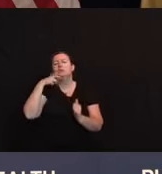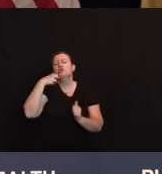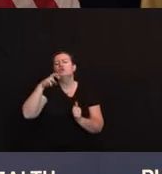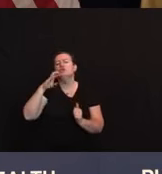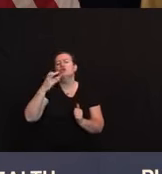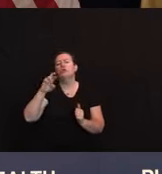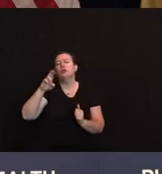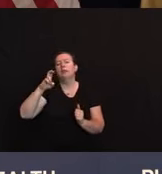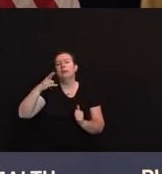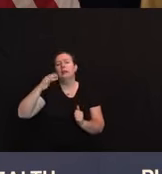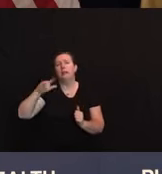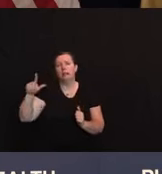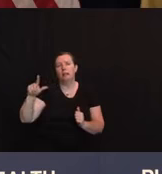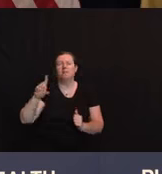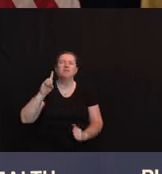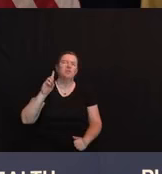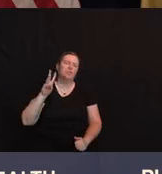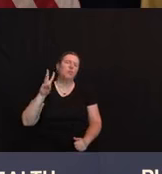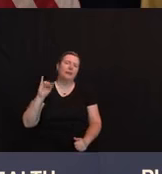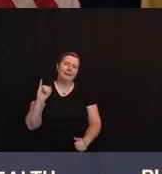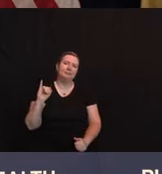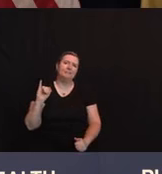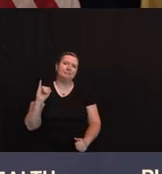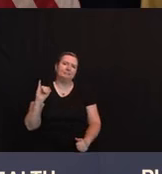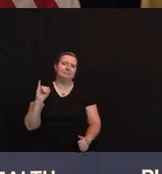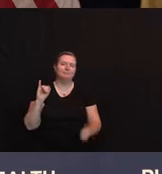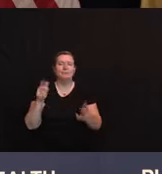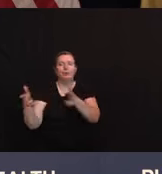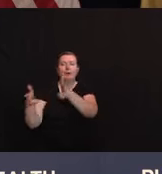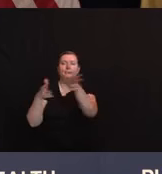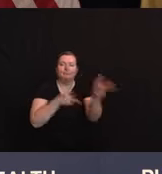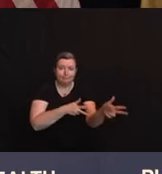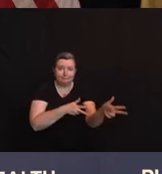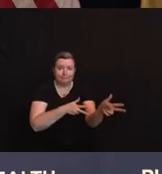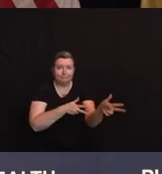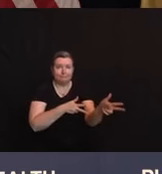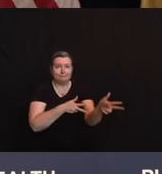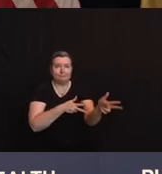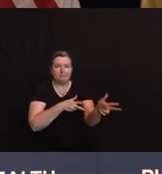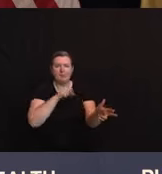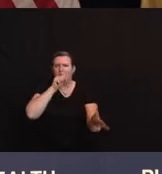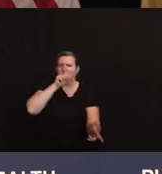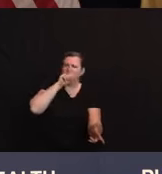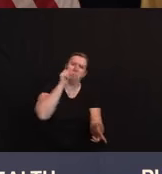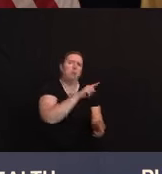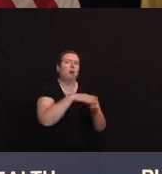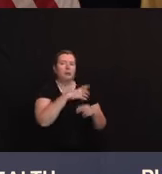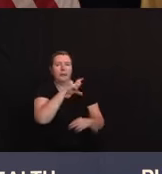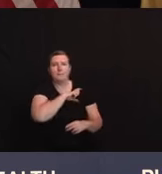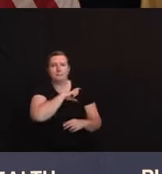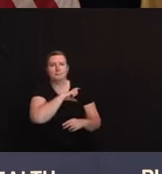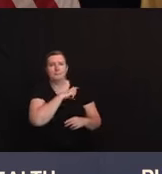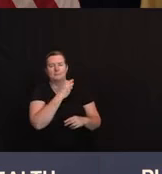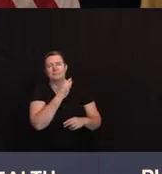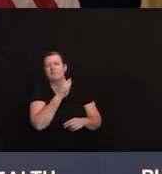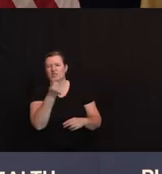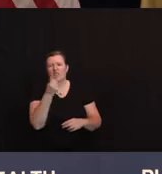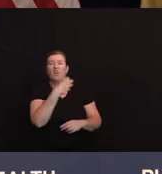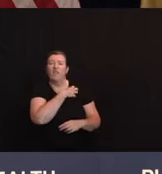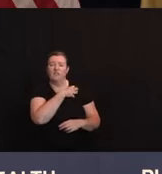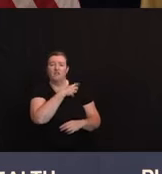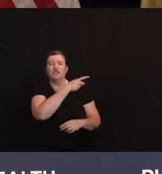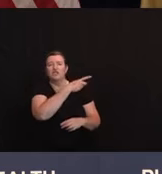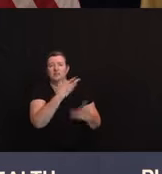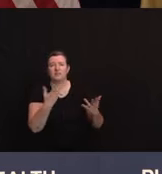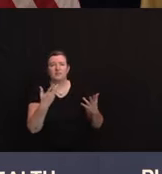he coughed and spit on 3 different officers claiming to have COVID-19. And although, as we knocked